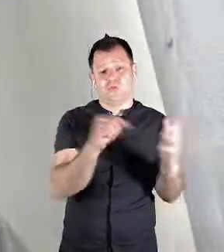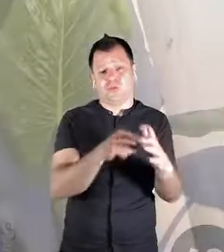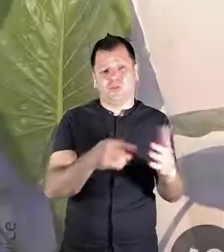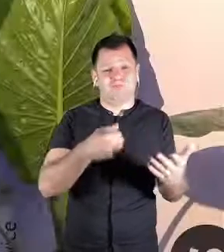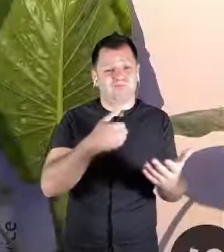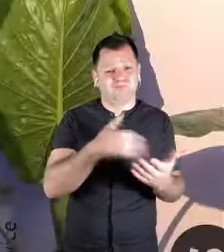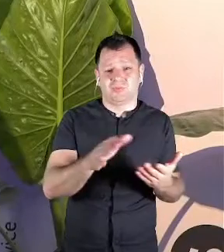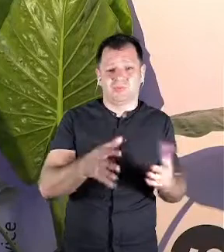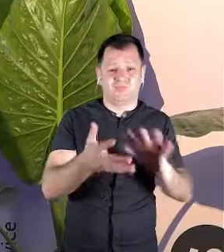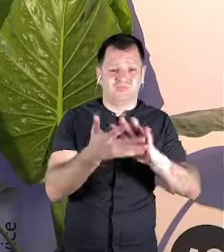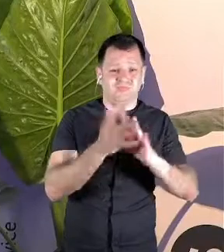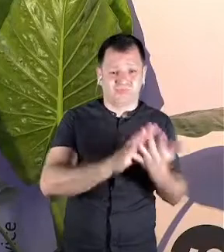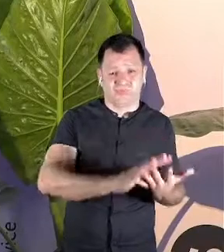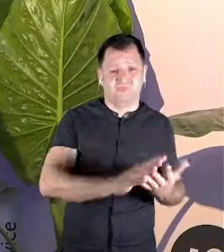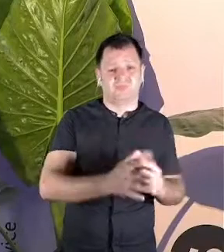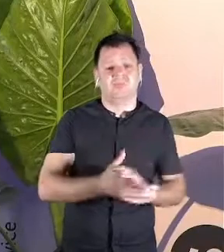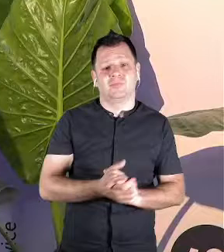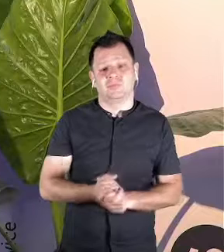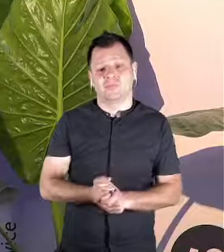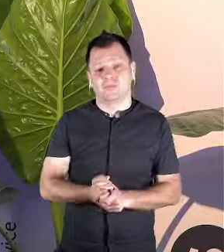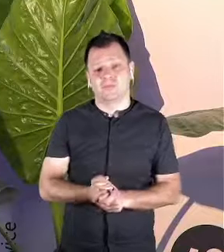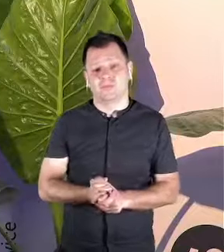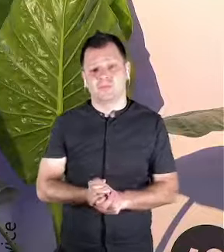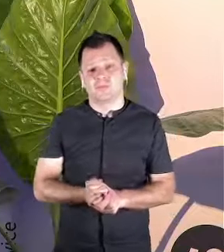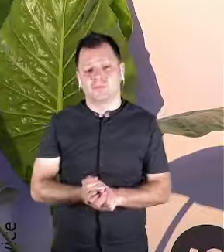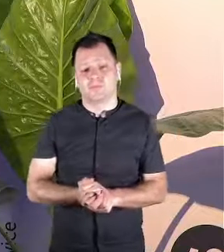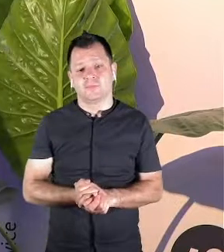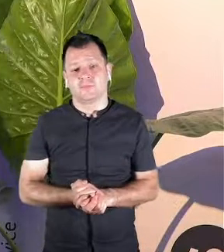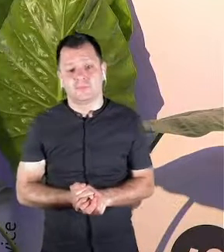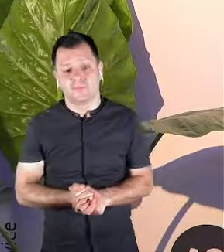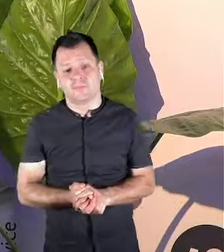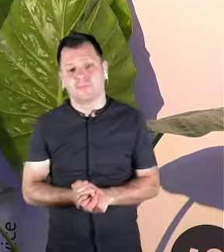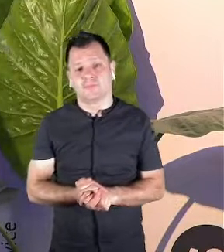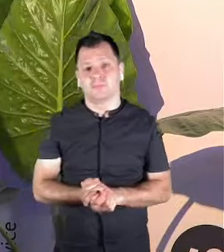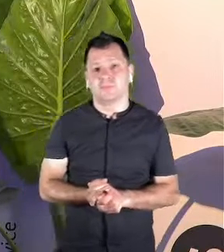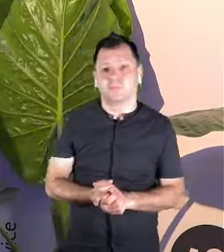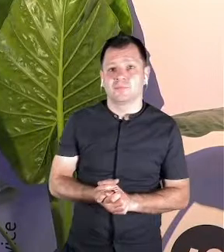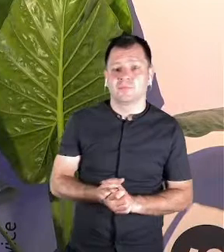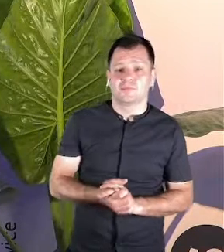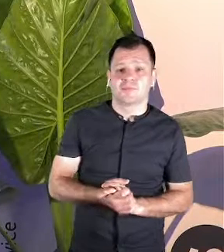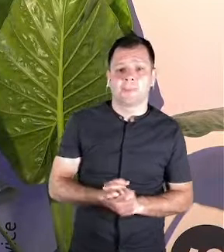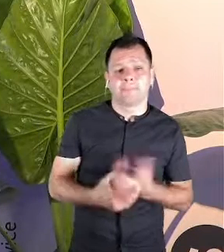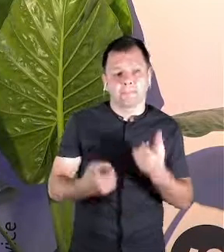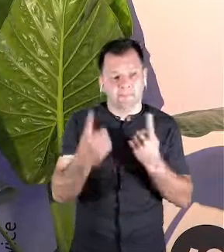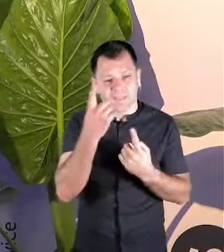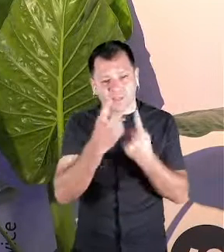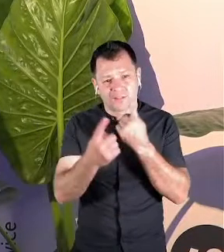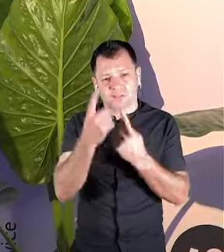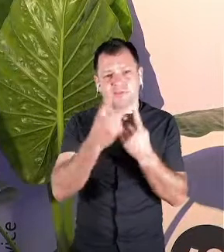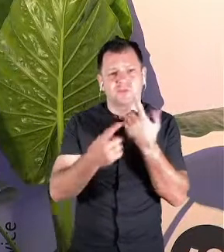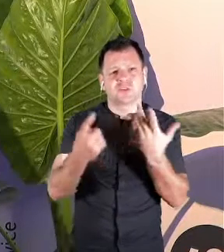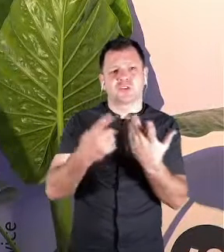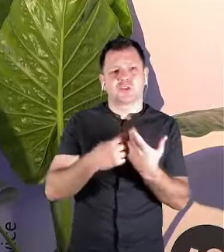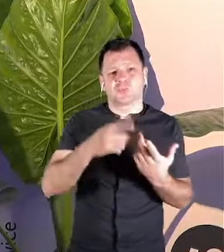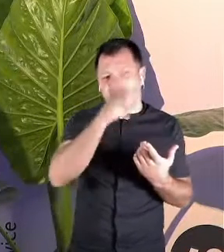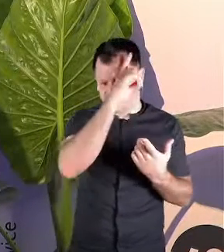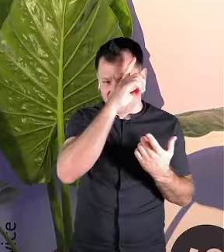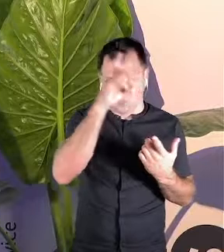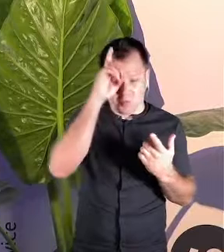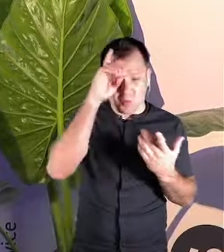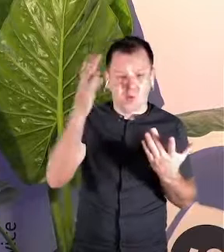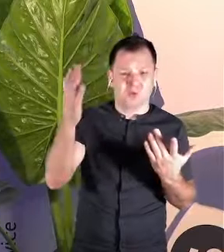And I'm wondering also if people are aware of what's happening, because, for example, for